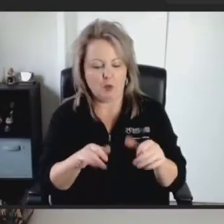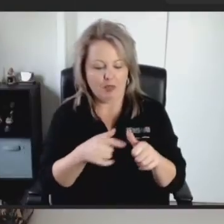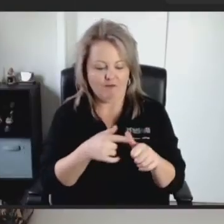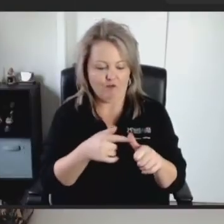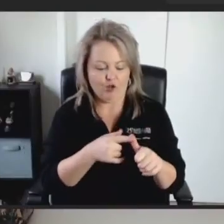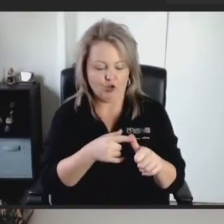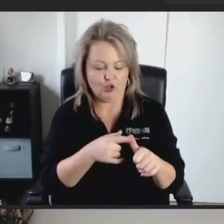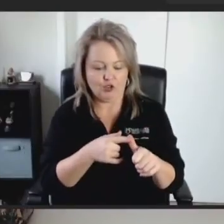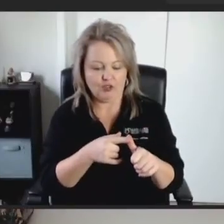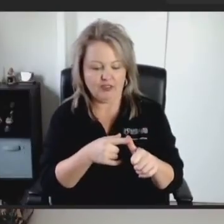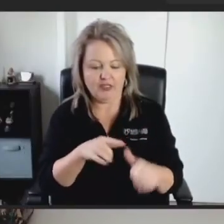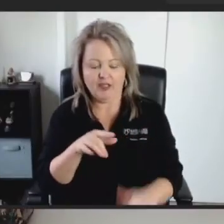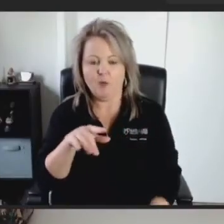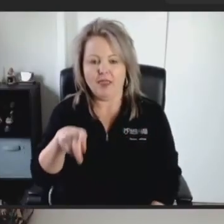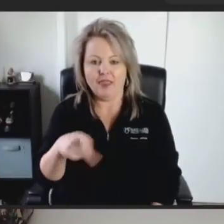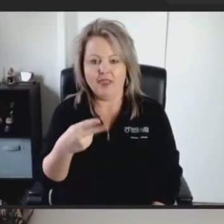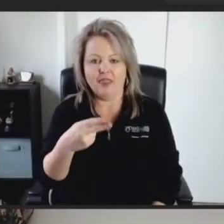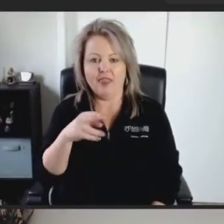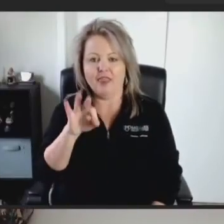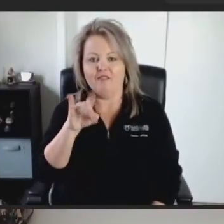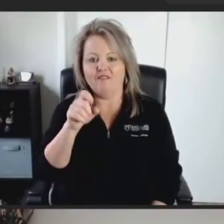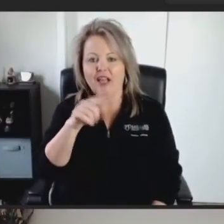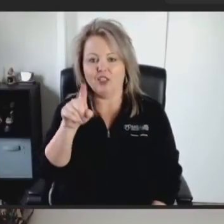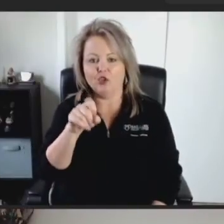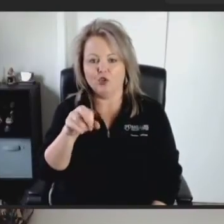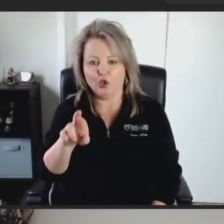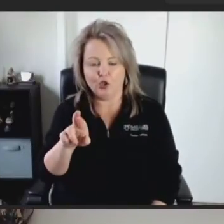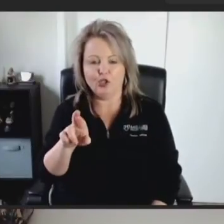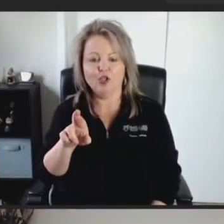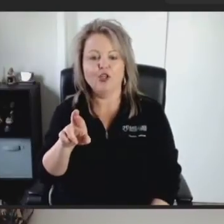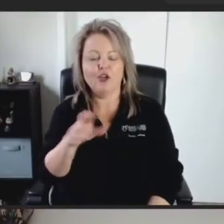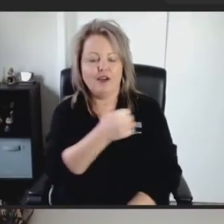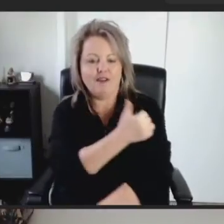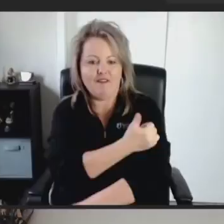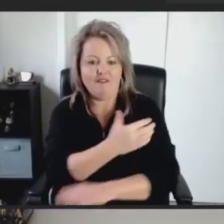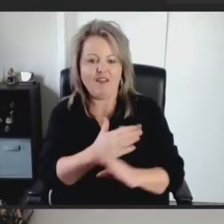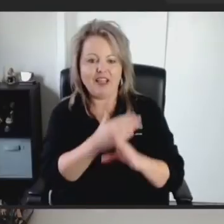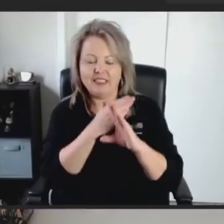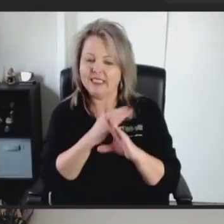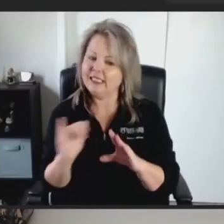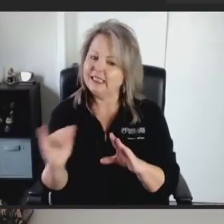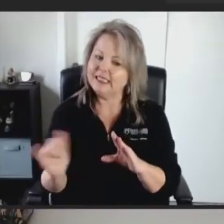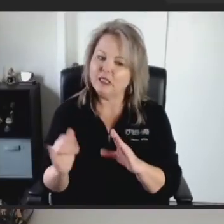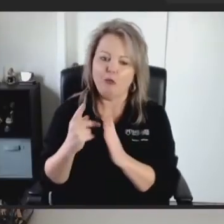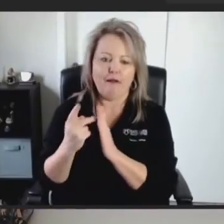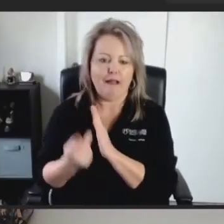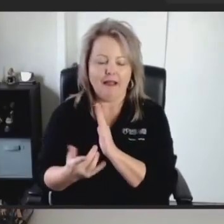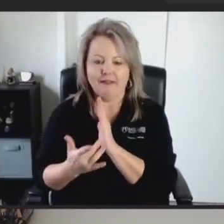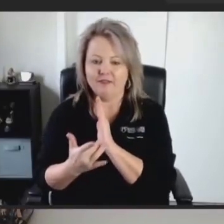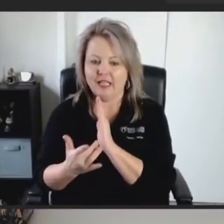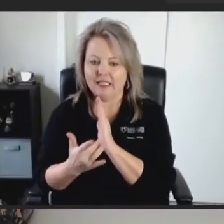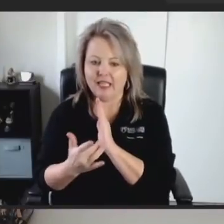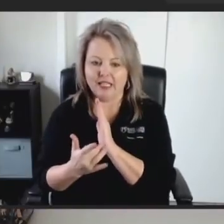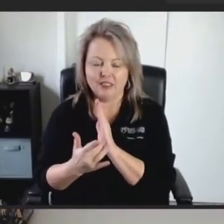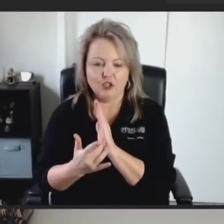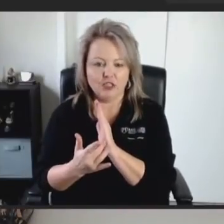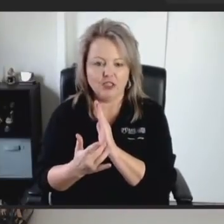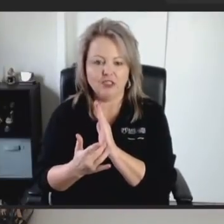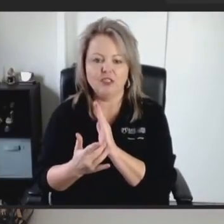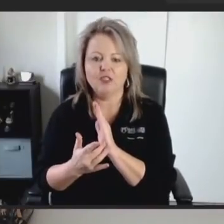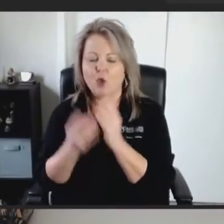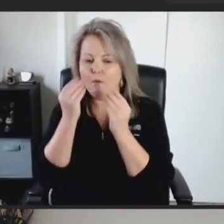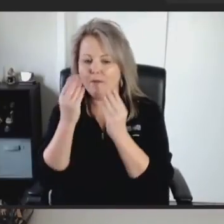vaccine, is going to repeat itself next week, because the Moderna vaccine, which is using a similar type of technology called the messenger RNA